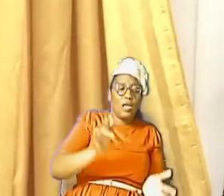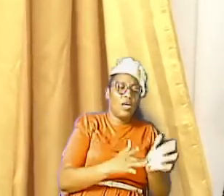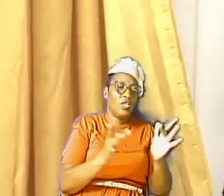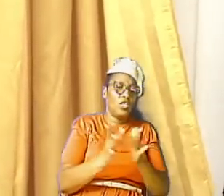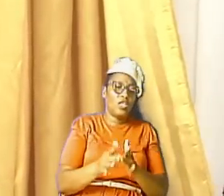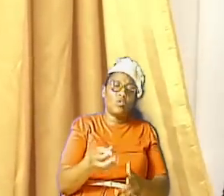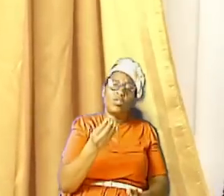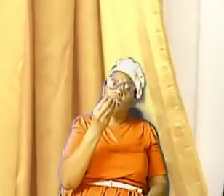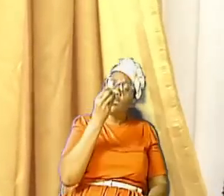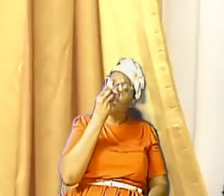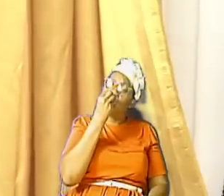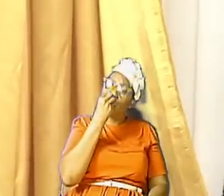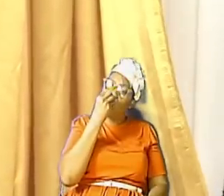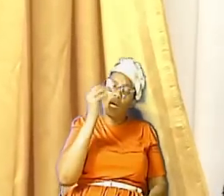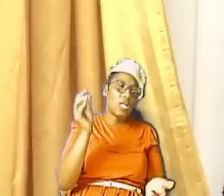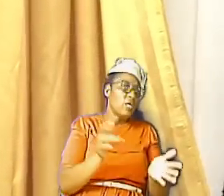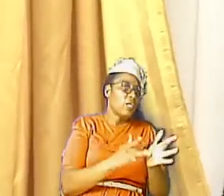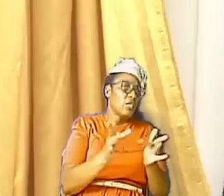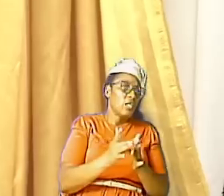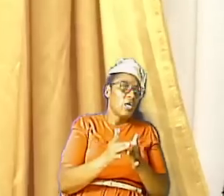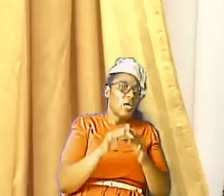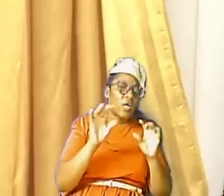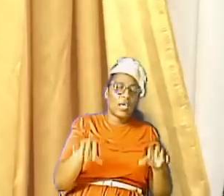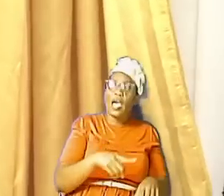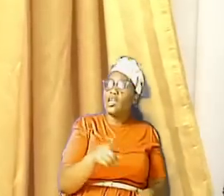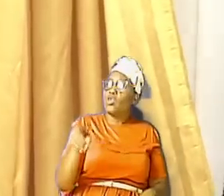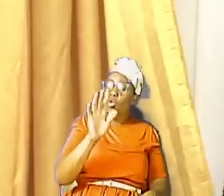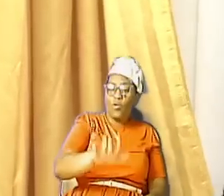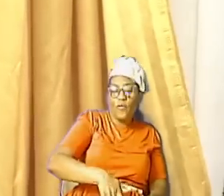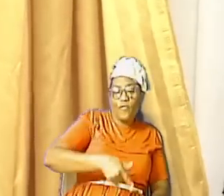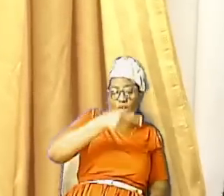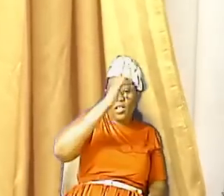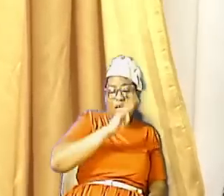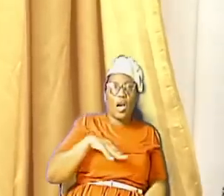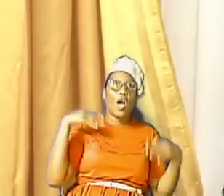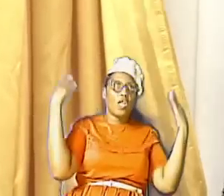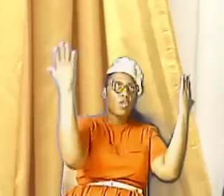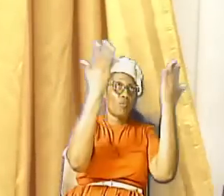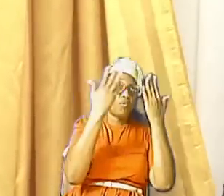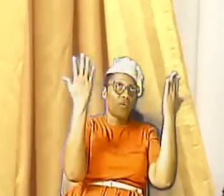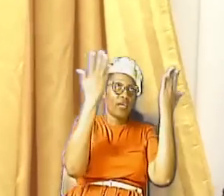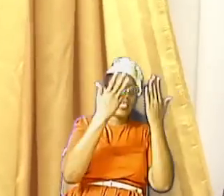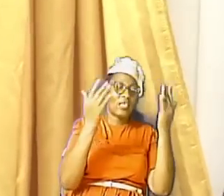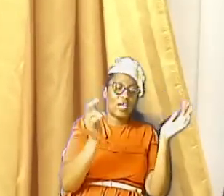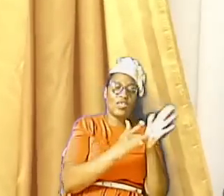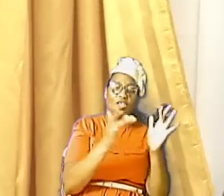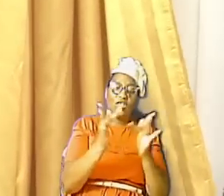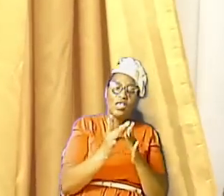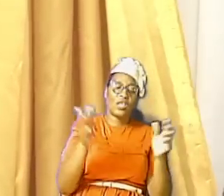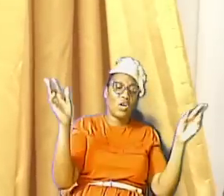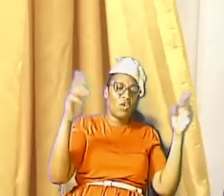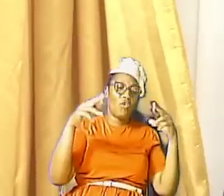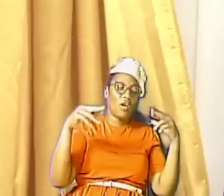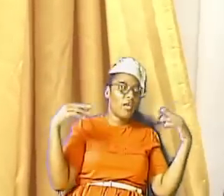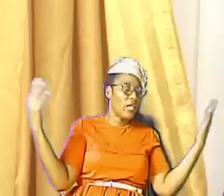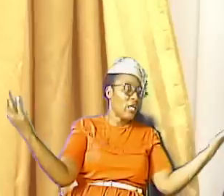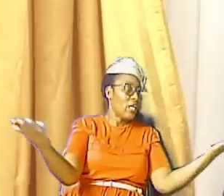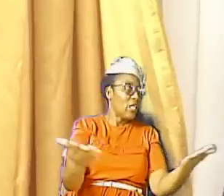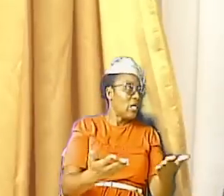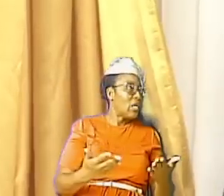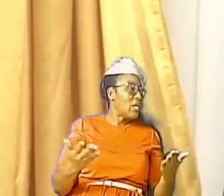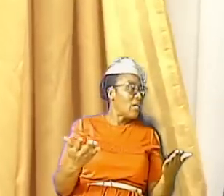Him. Can't you feel His presence? He is already here.